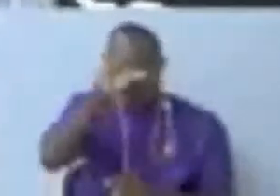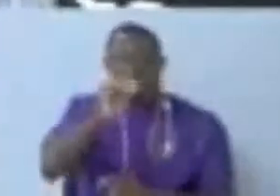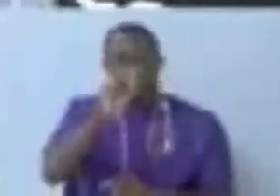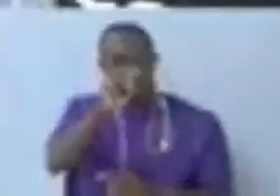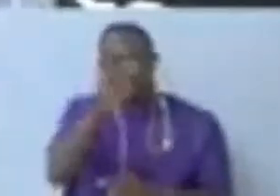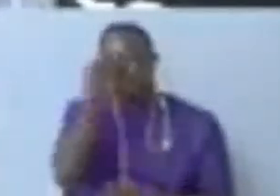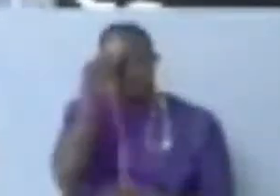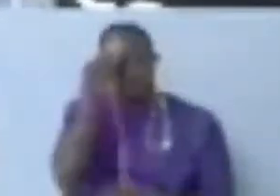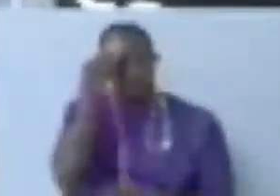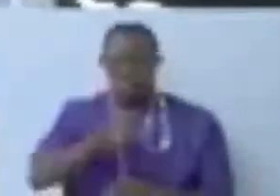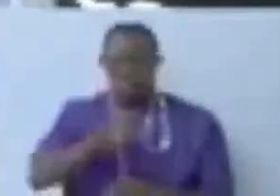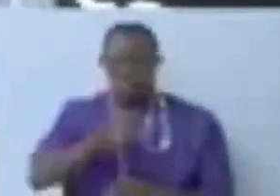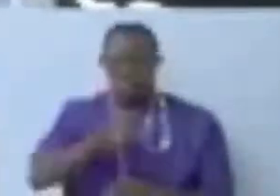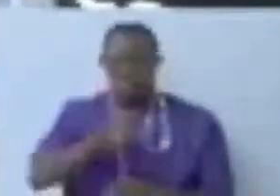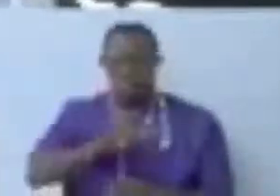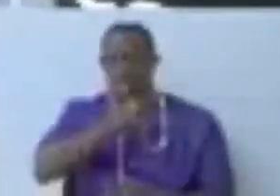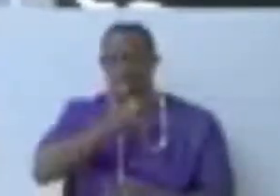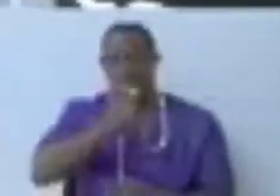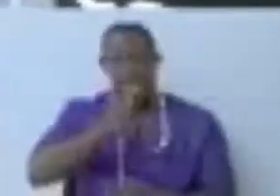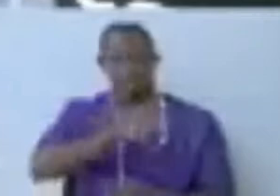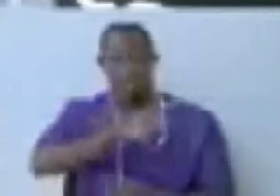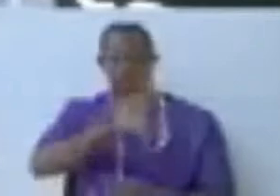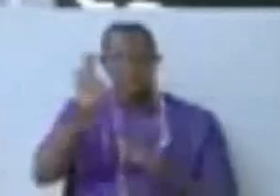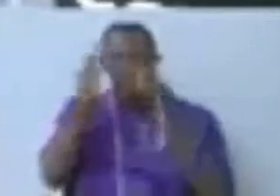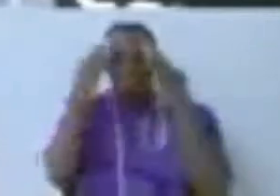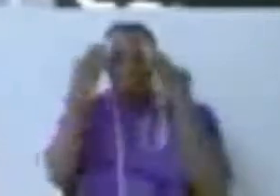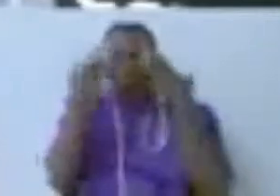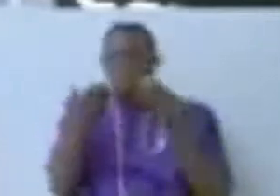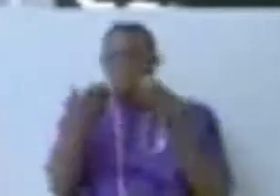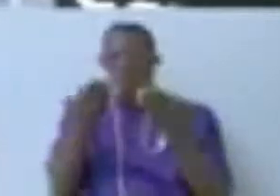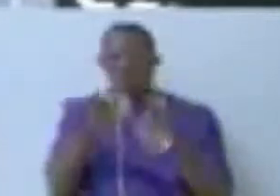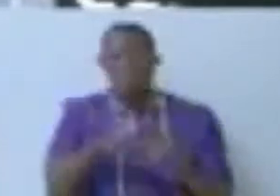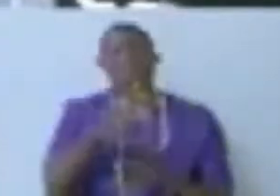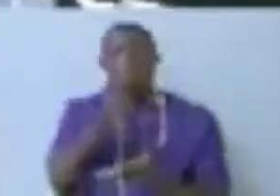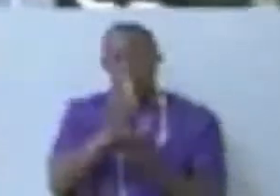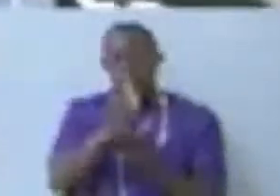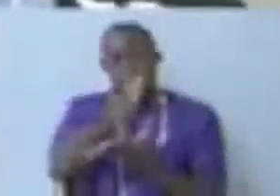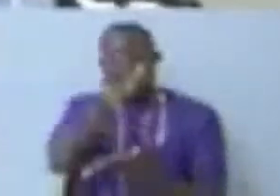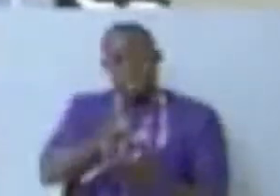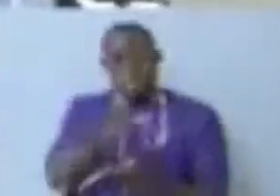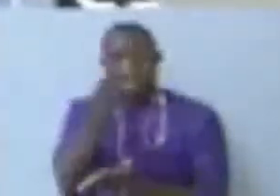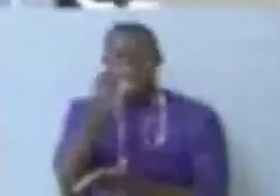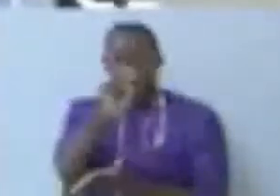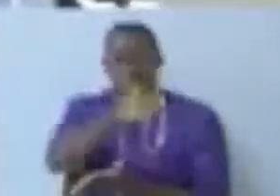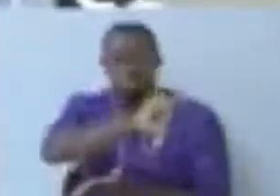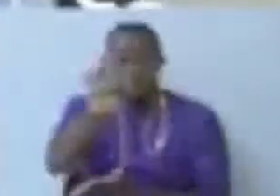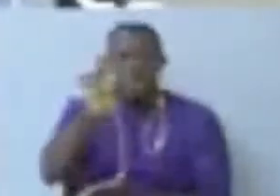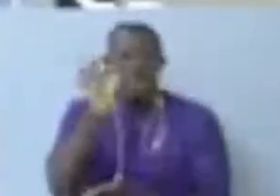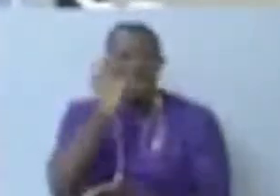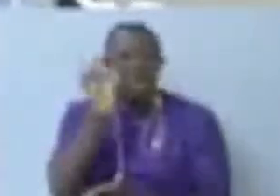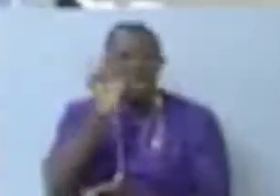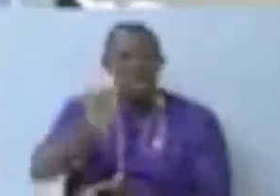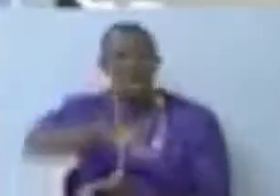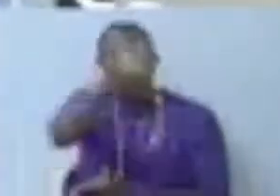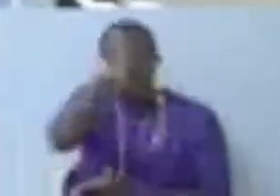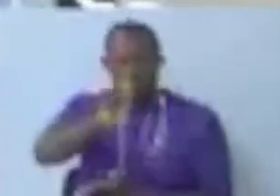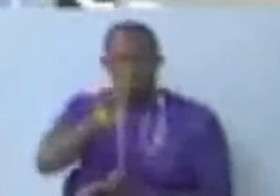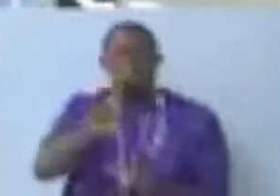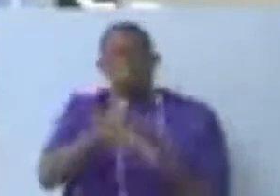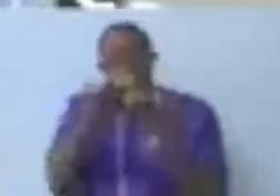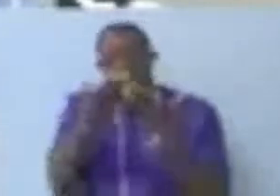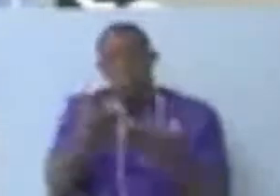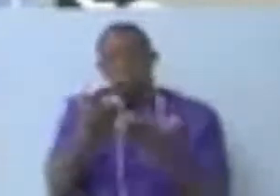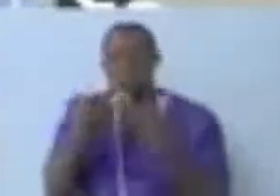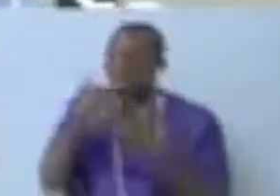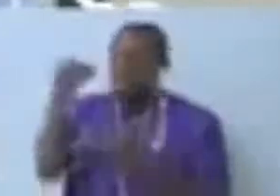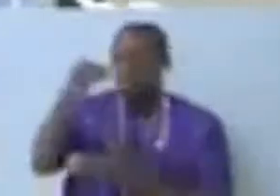Well, if you do not answer the questions, I'll just ask the commission to simply note the fact that you have refused to answer